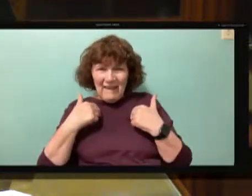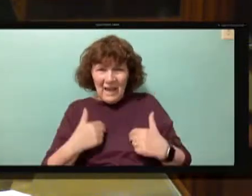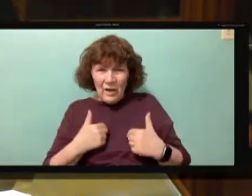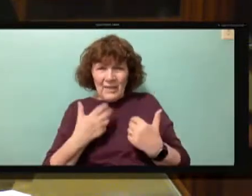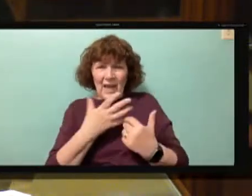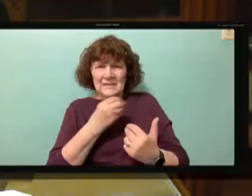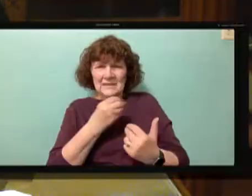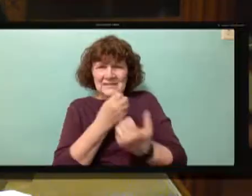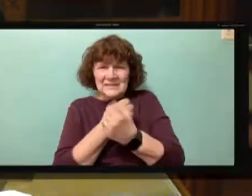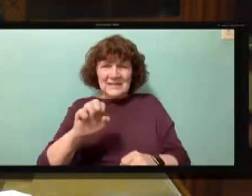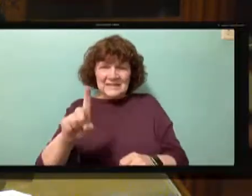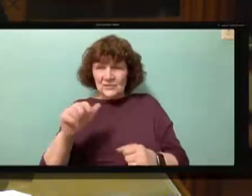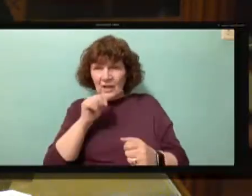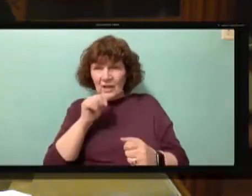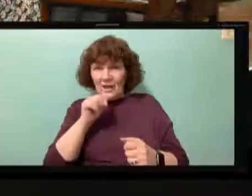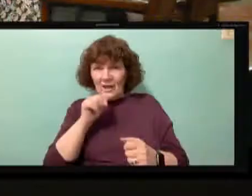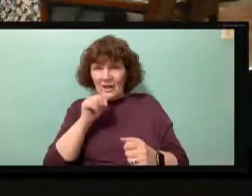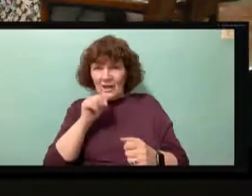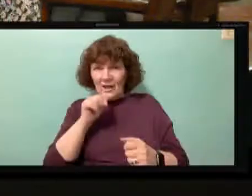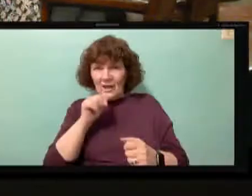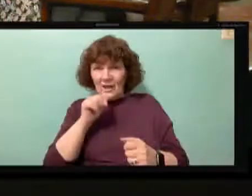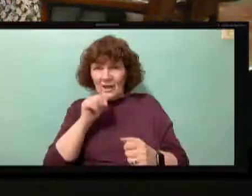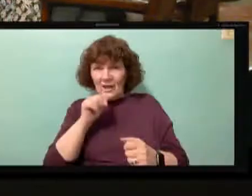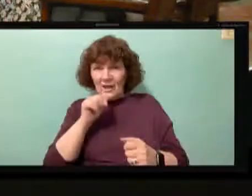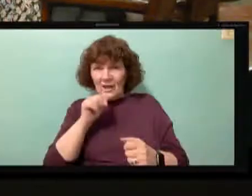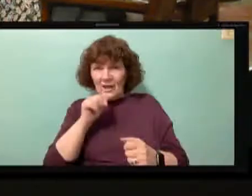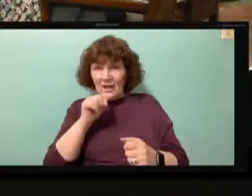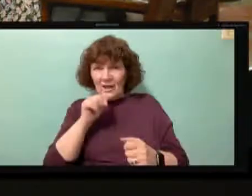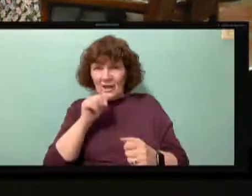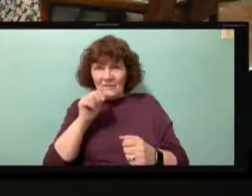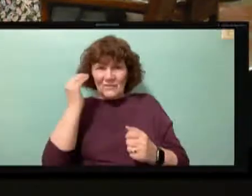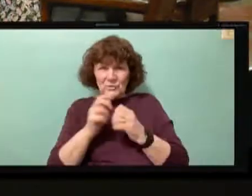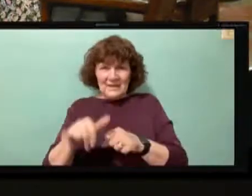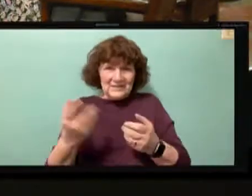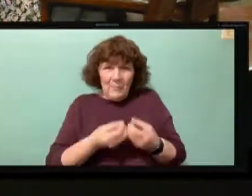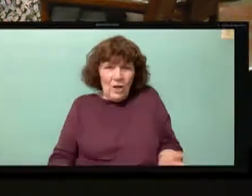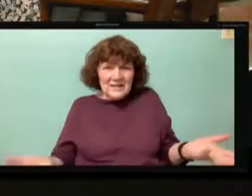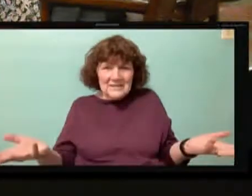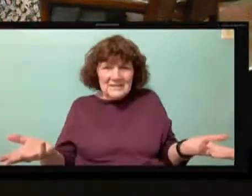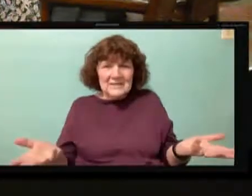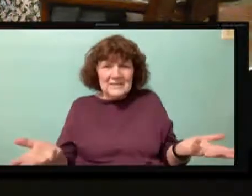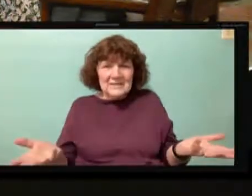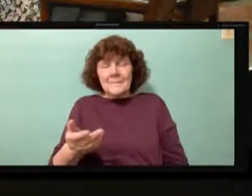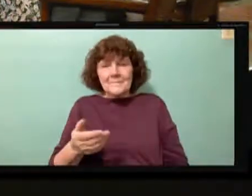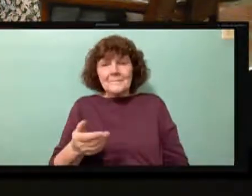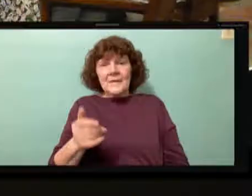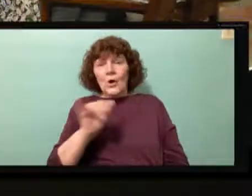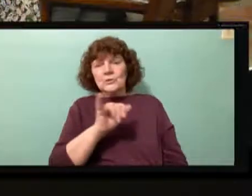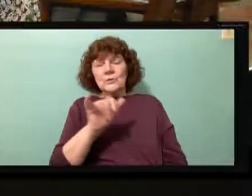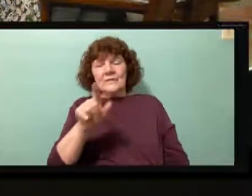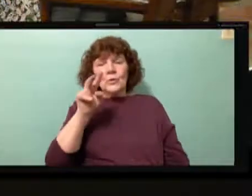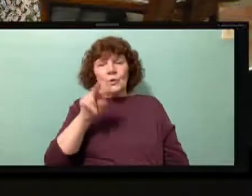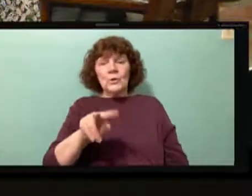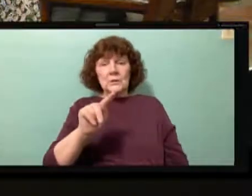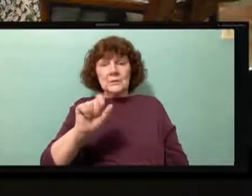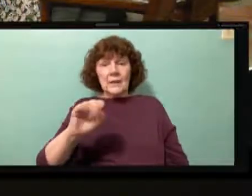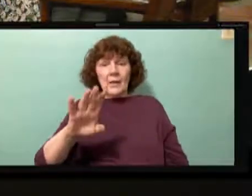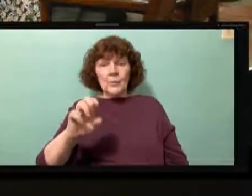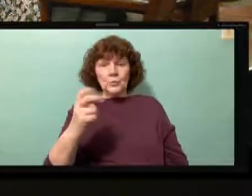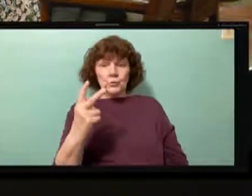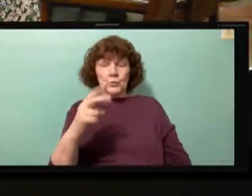life. So. I would, though, also note that I think if you look at Table 2 on page 6 of the